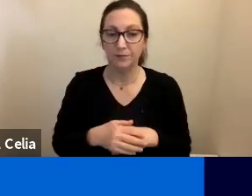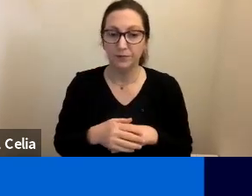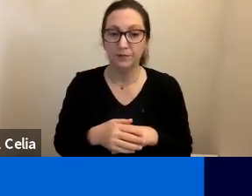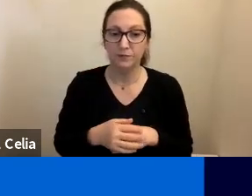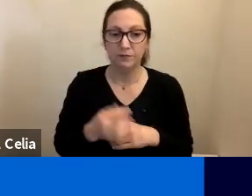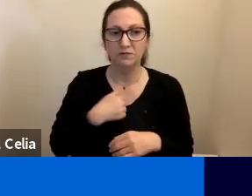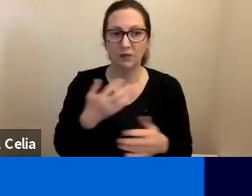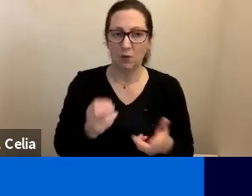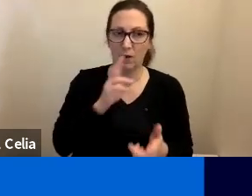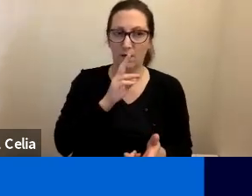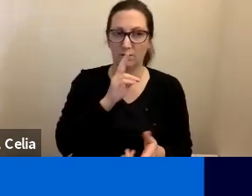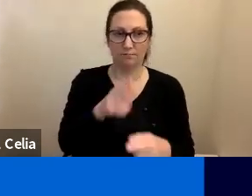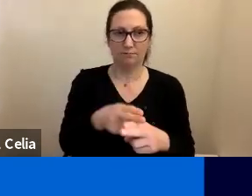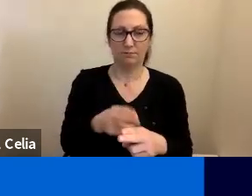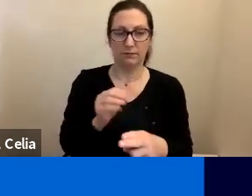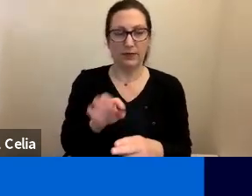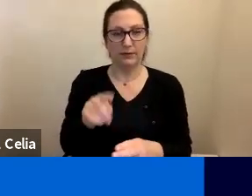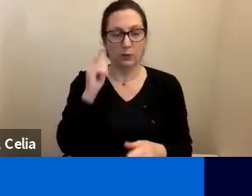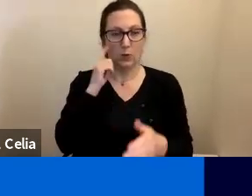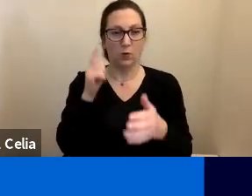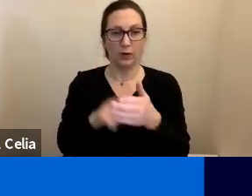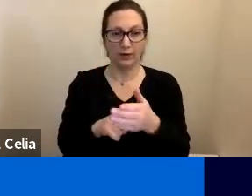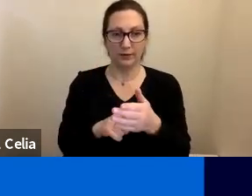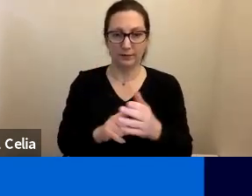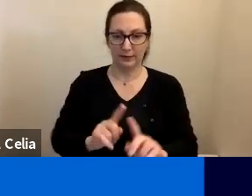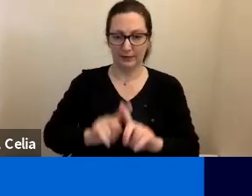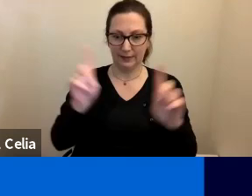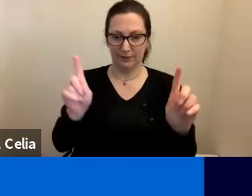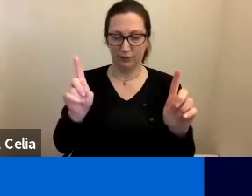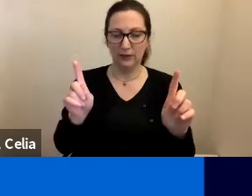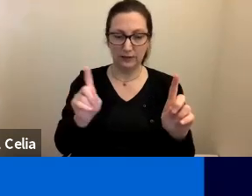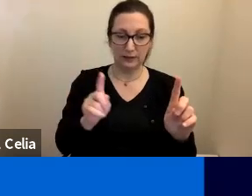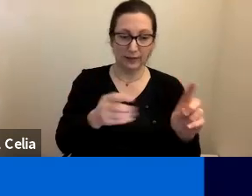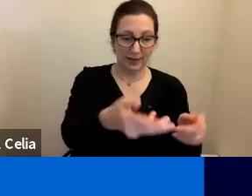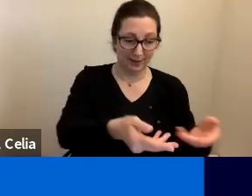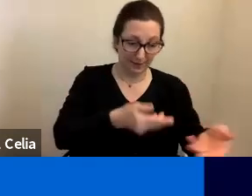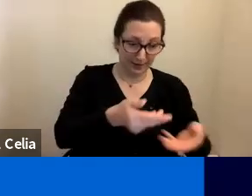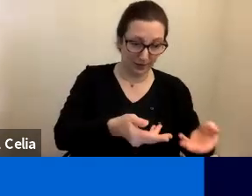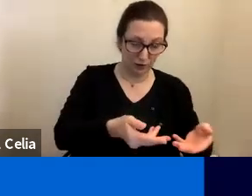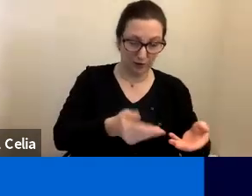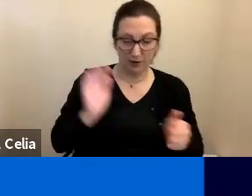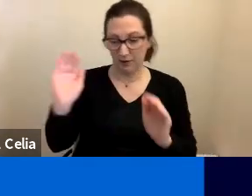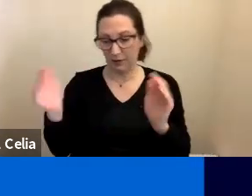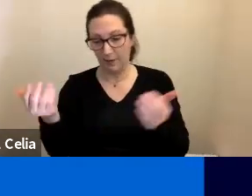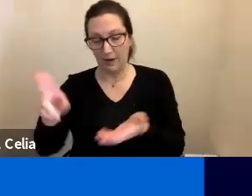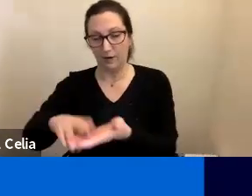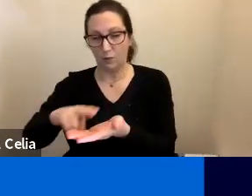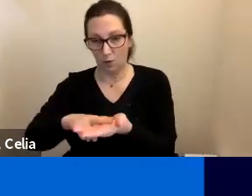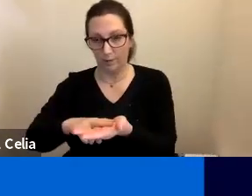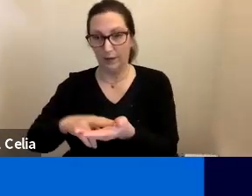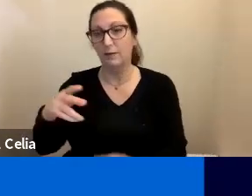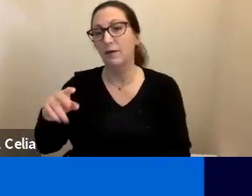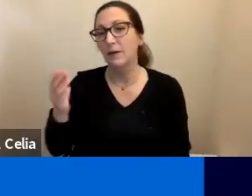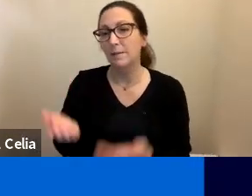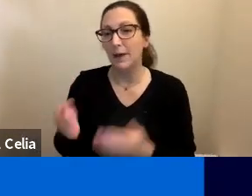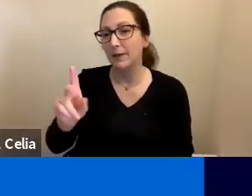in case anyone notices a difference between the numbers that we're looking at for invitees and numbers that folks might see on DESE websites